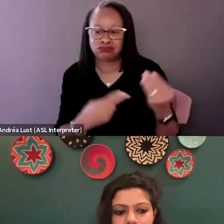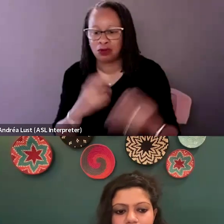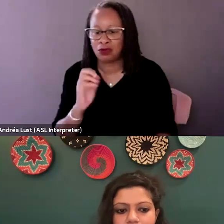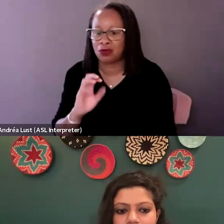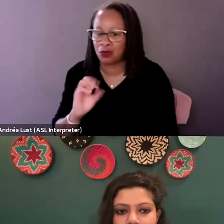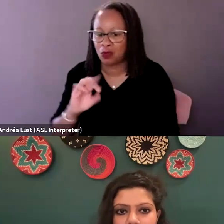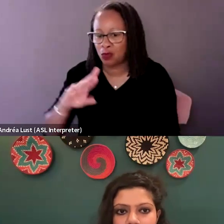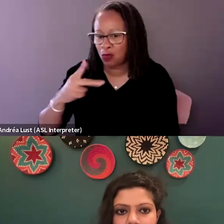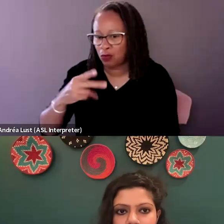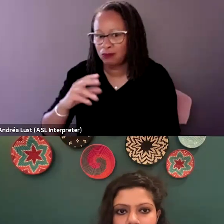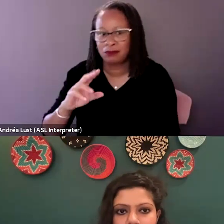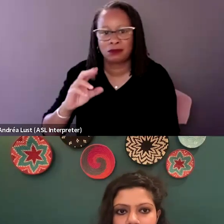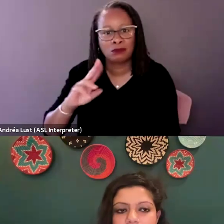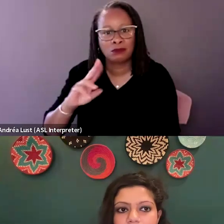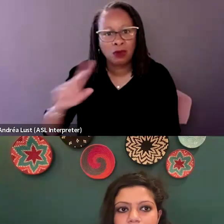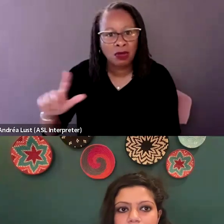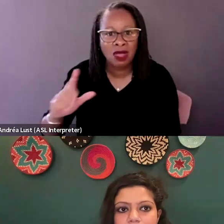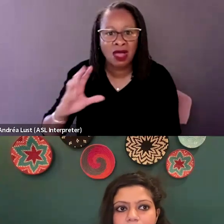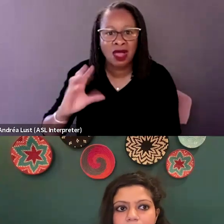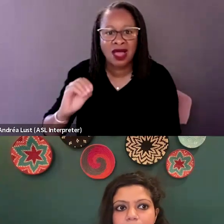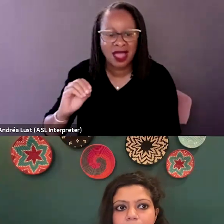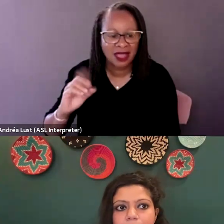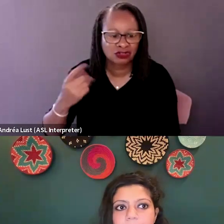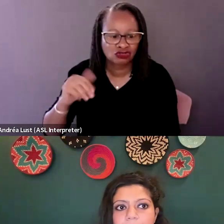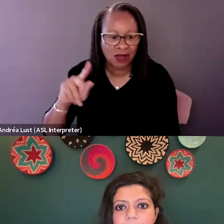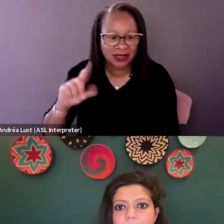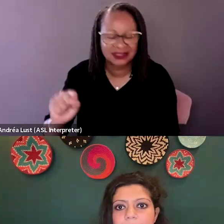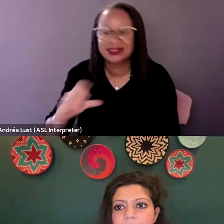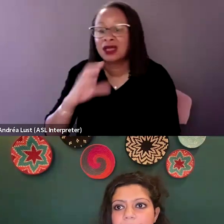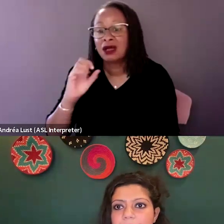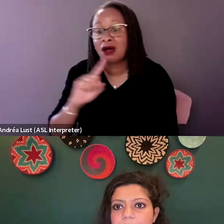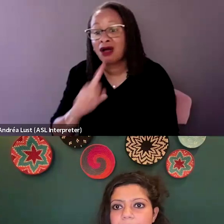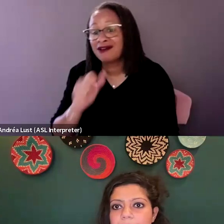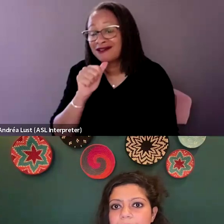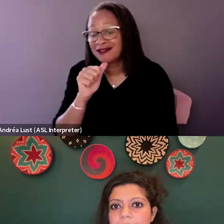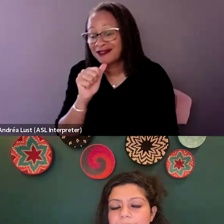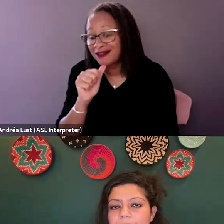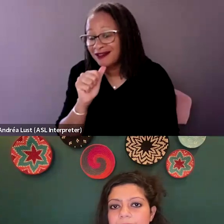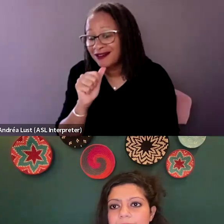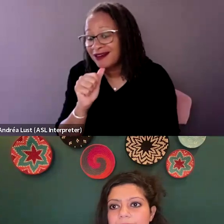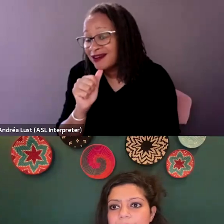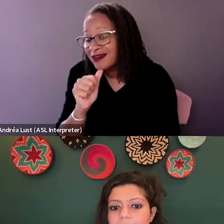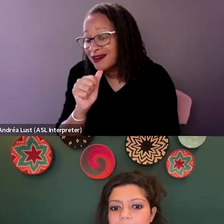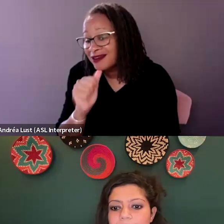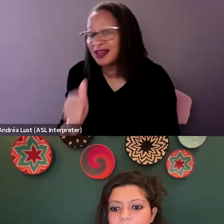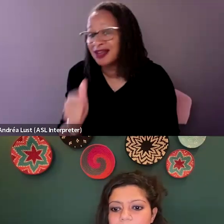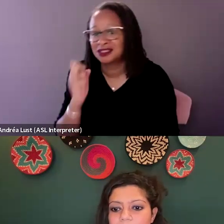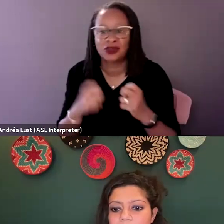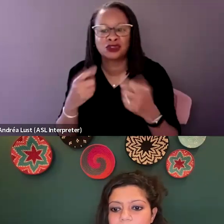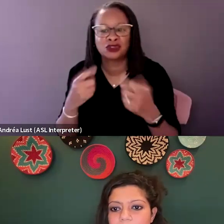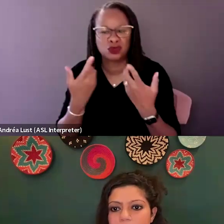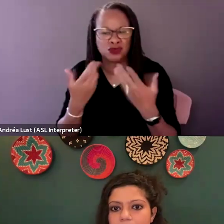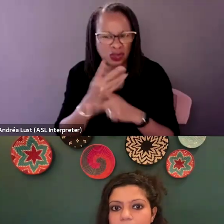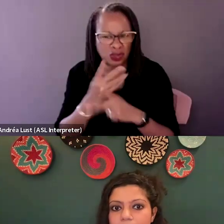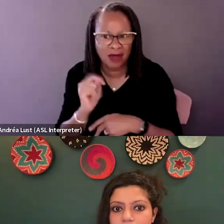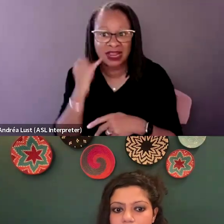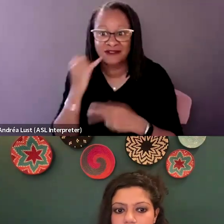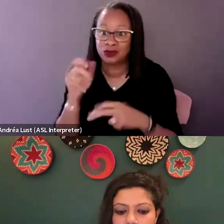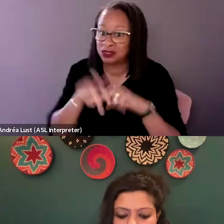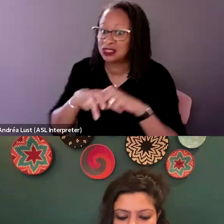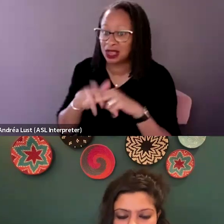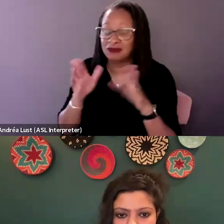this, we have realized one thing, that it's not easy to set up a funding system here. And we barely have any state